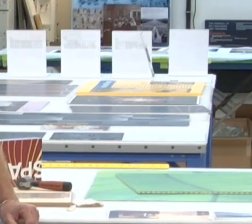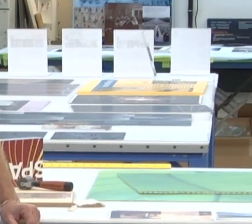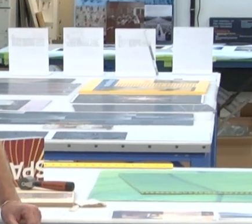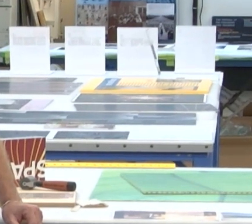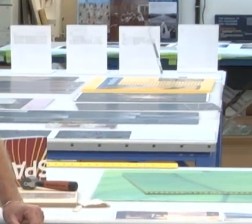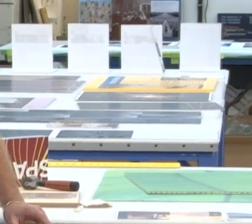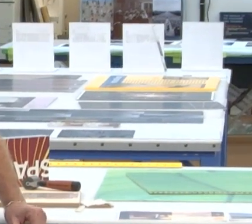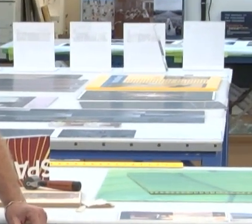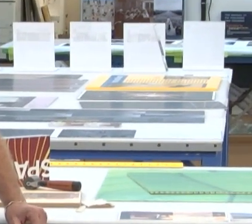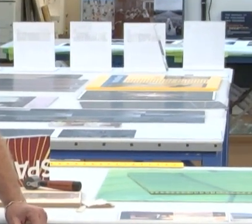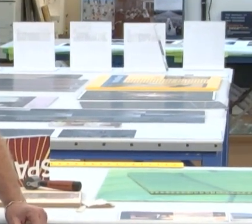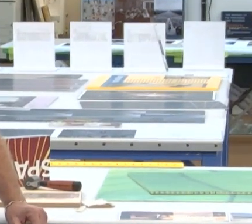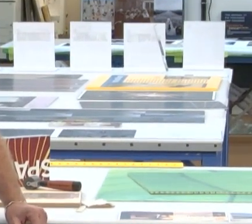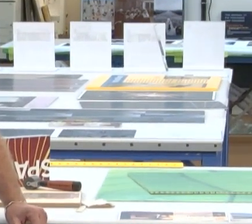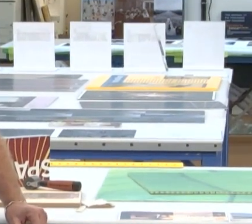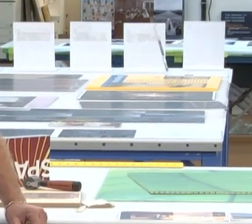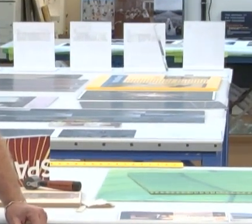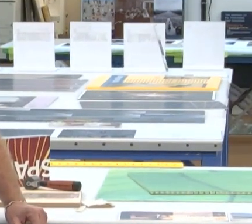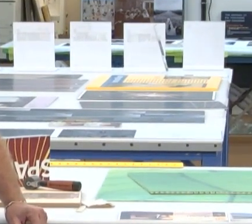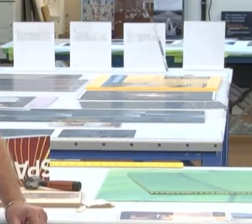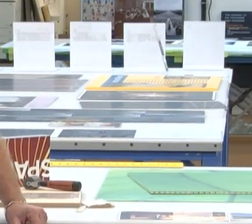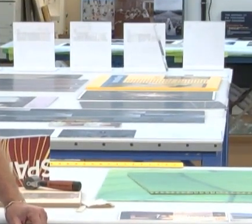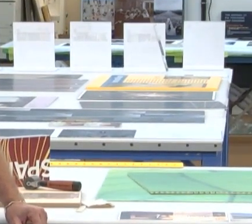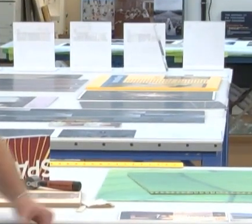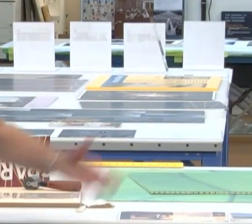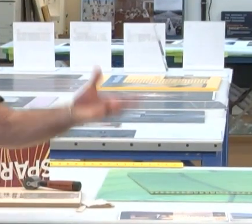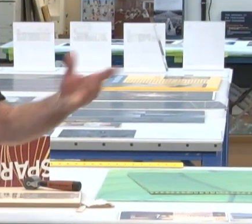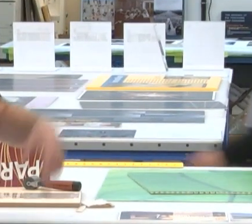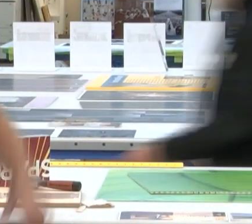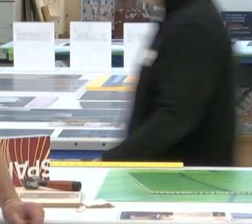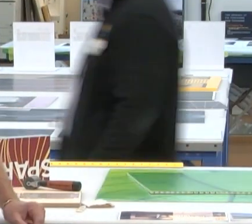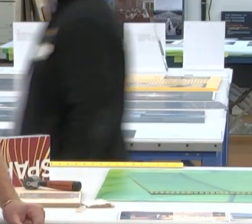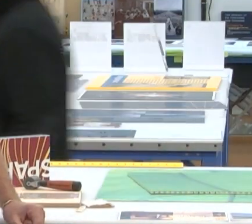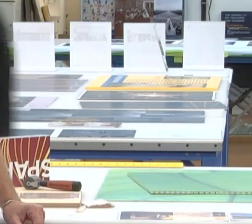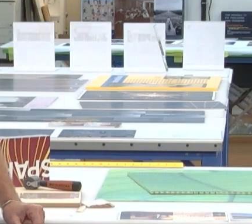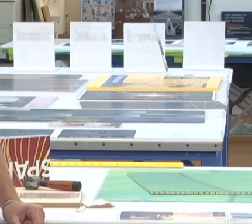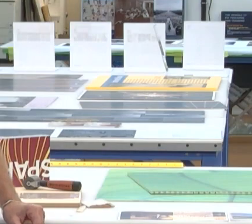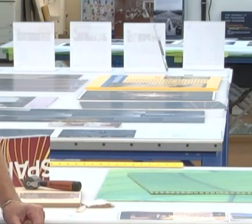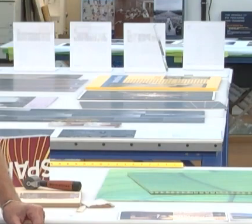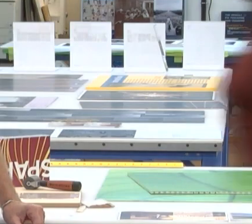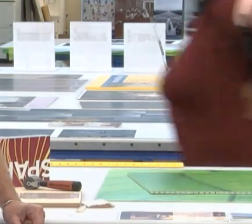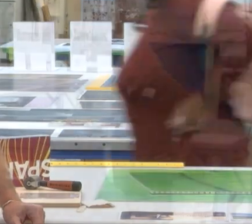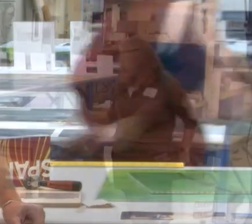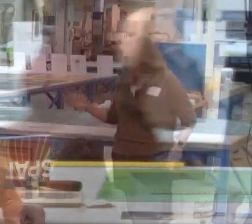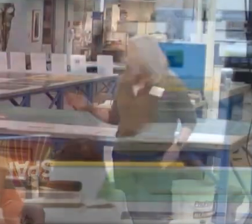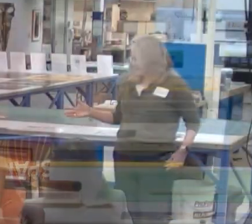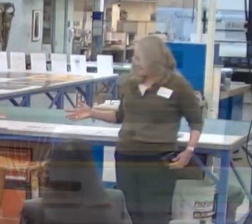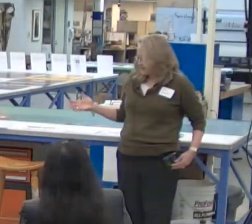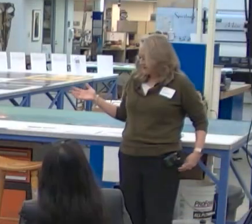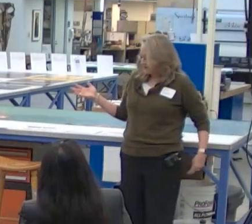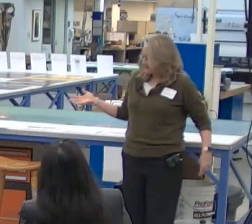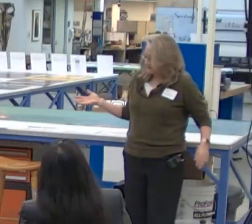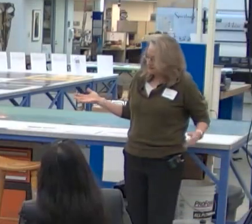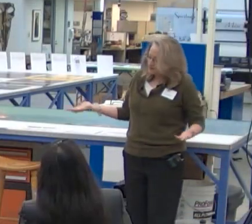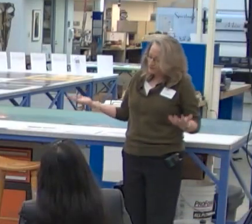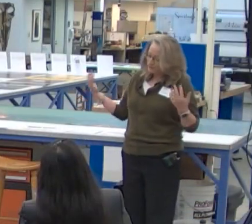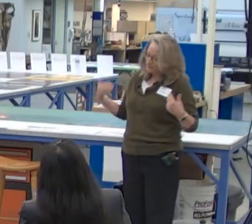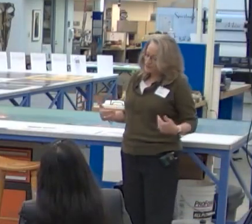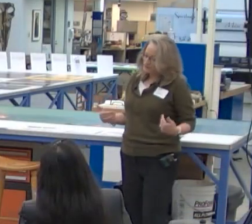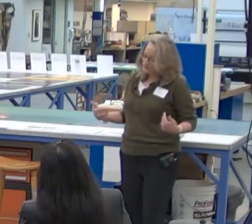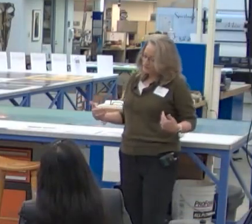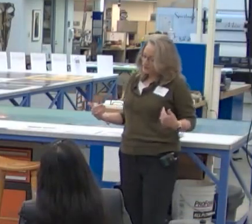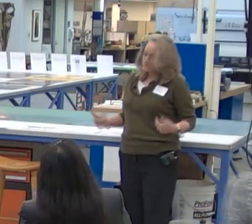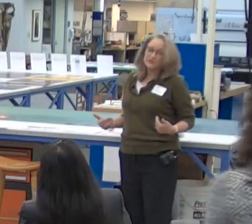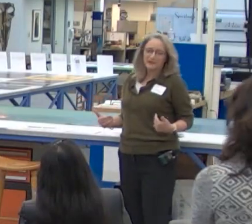on, the materials and the thoughts. And Yeah. what are you going to say? Sustainability,